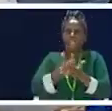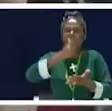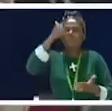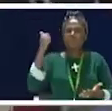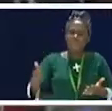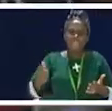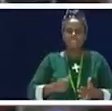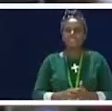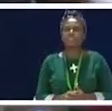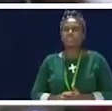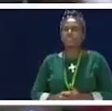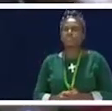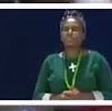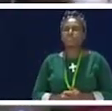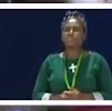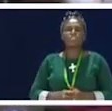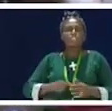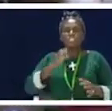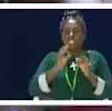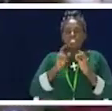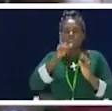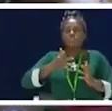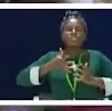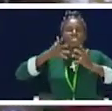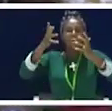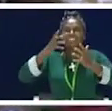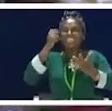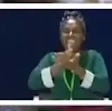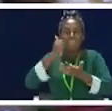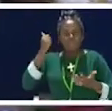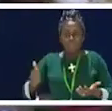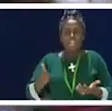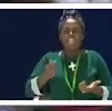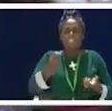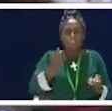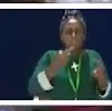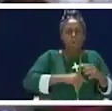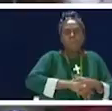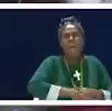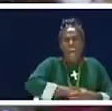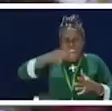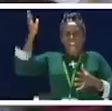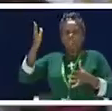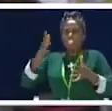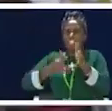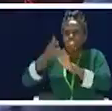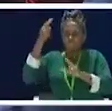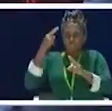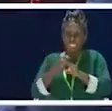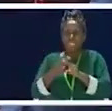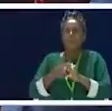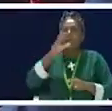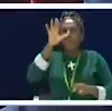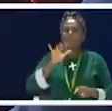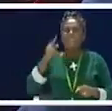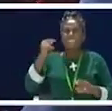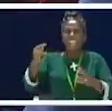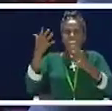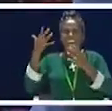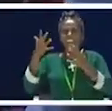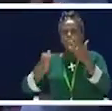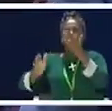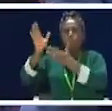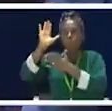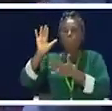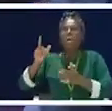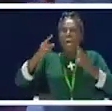If your amen can echo like a thunder, you are coming out tonight by the everlasting arm of God. I want to